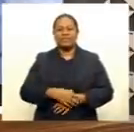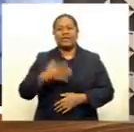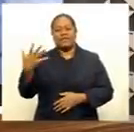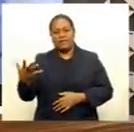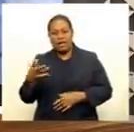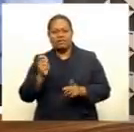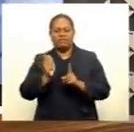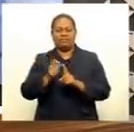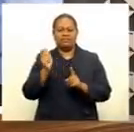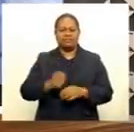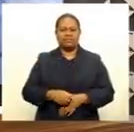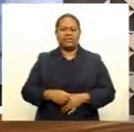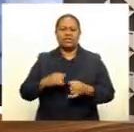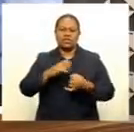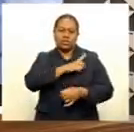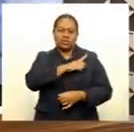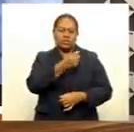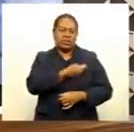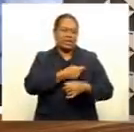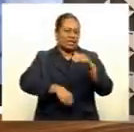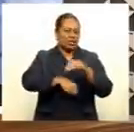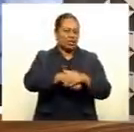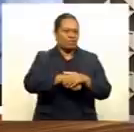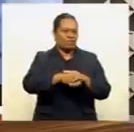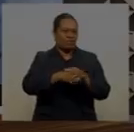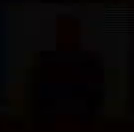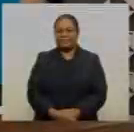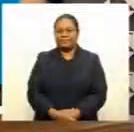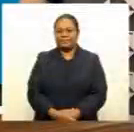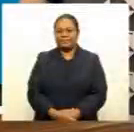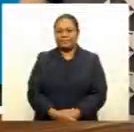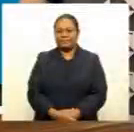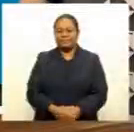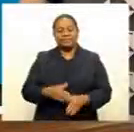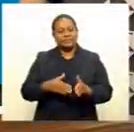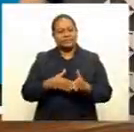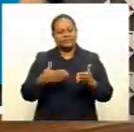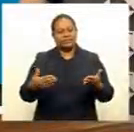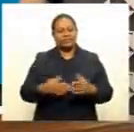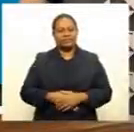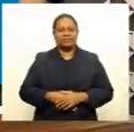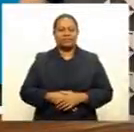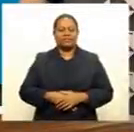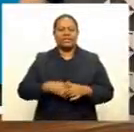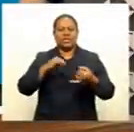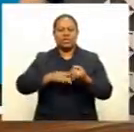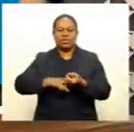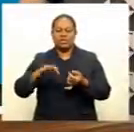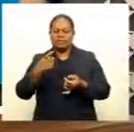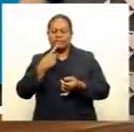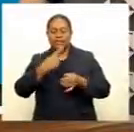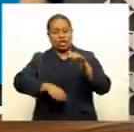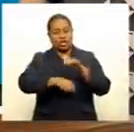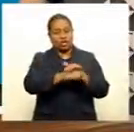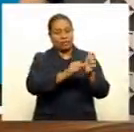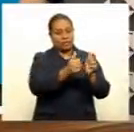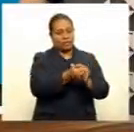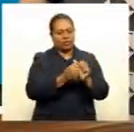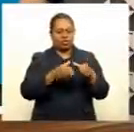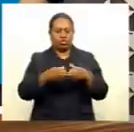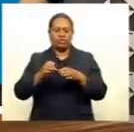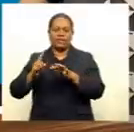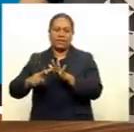after Sweden, who have topped the Group E table with 7 points. Meanwhile, Sweden secured the top spot in Group E after